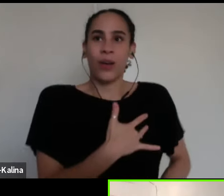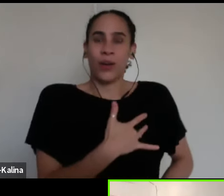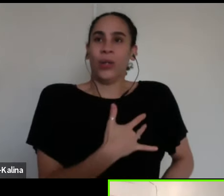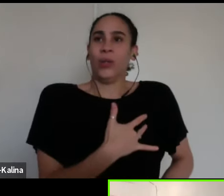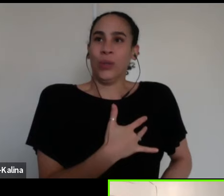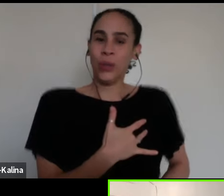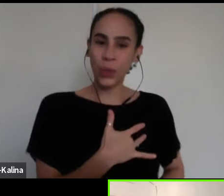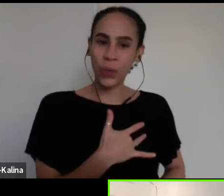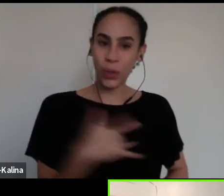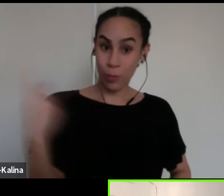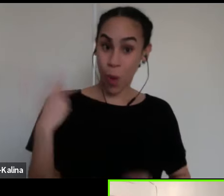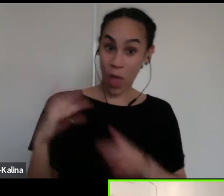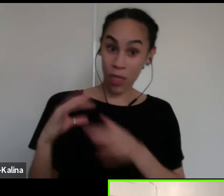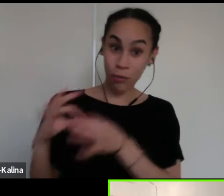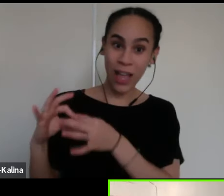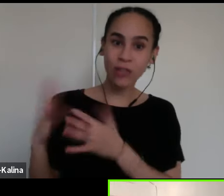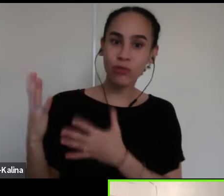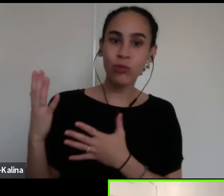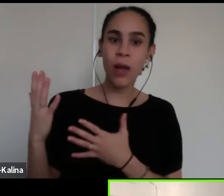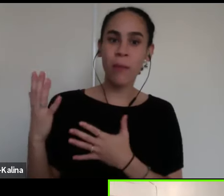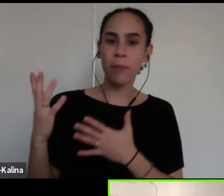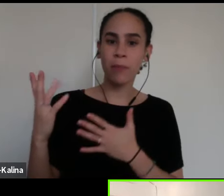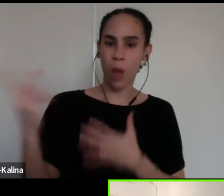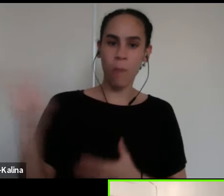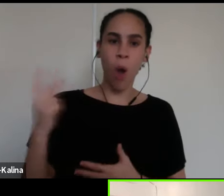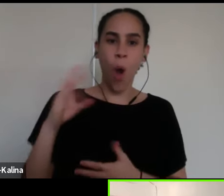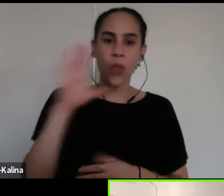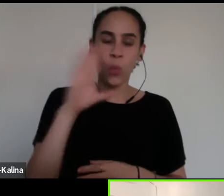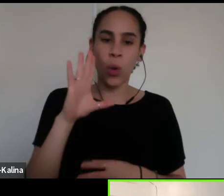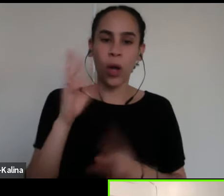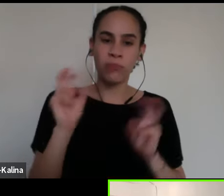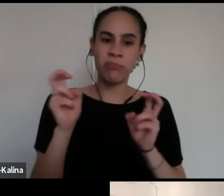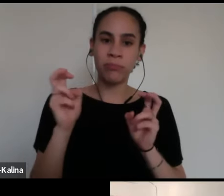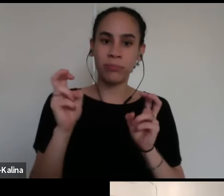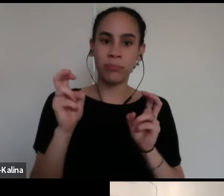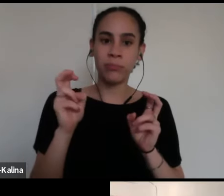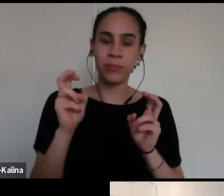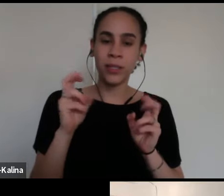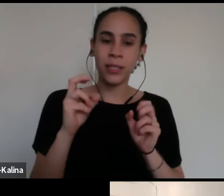relationship now is such that either one of us would stand in front of a train for the other,